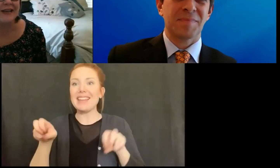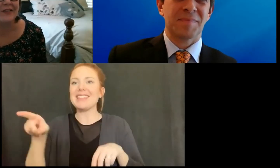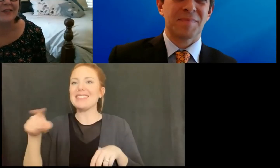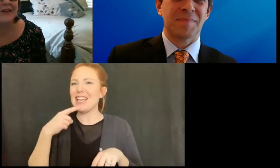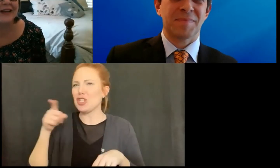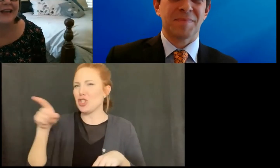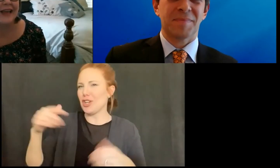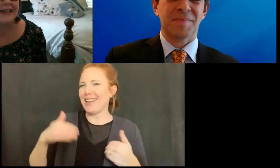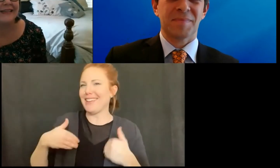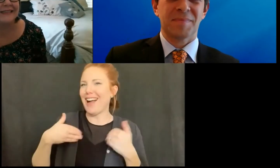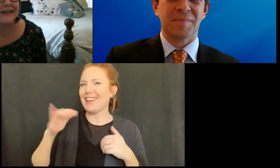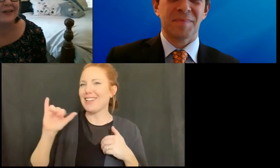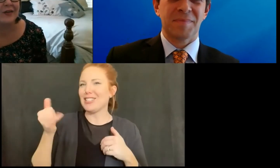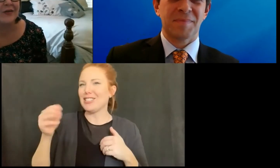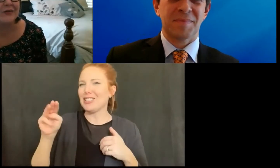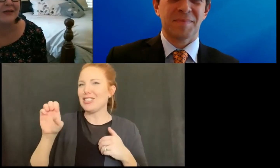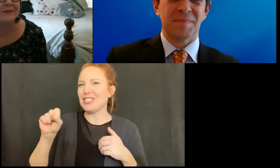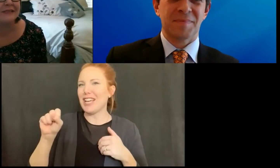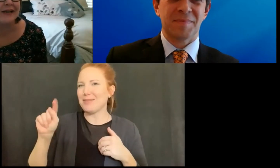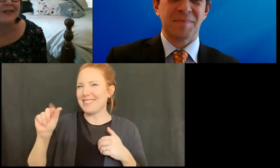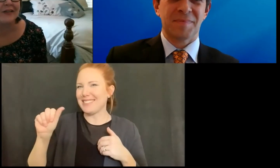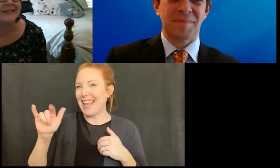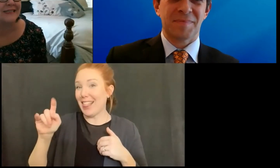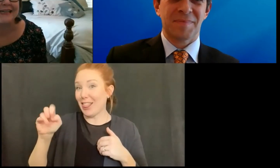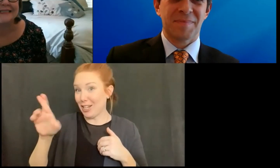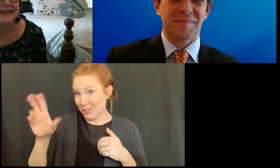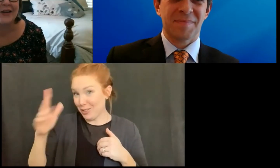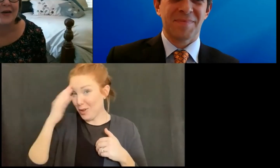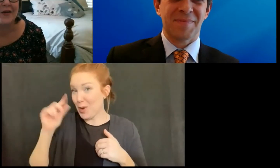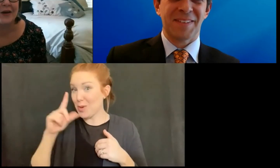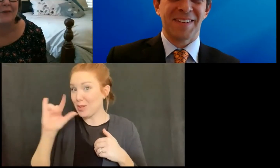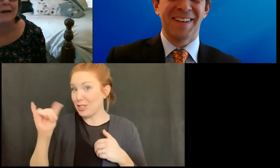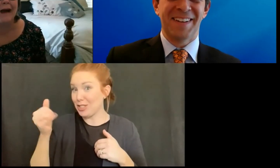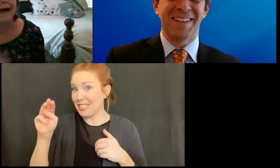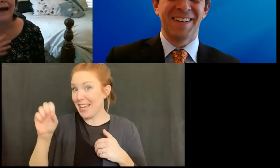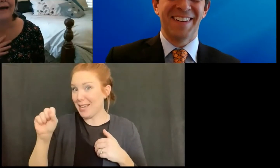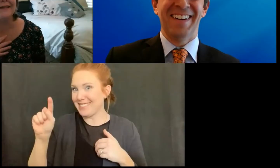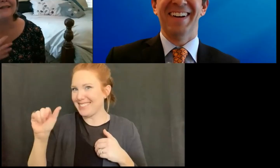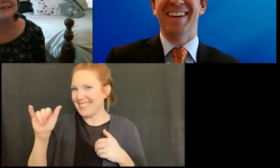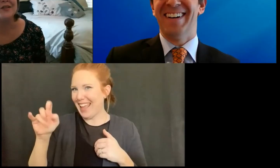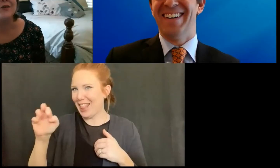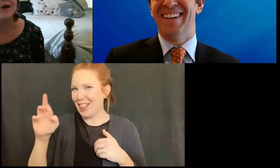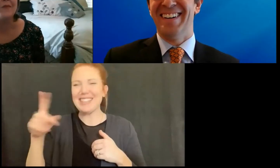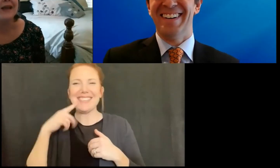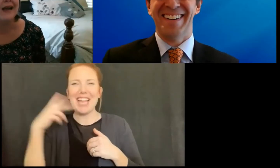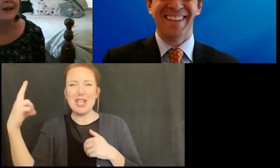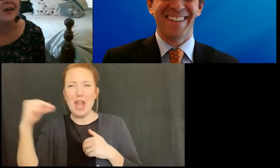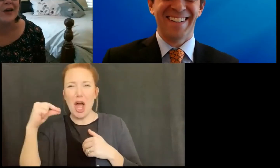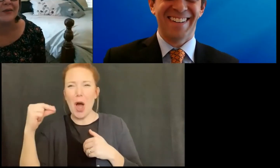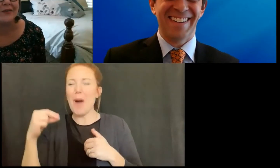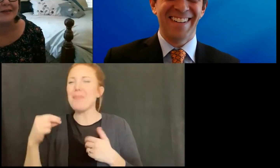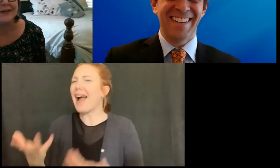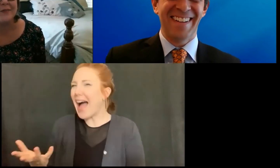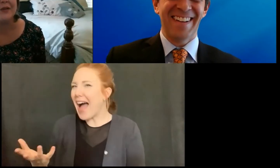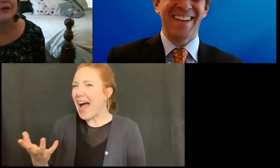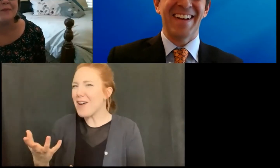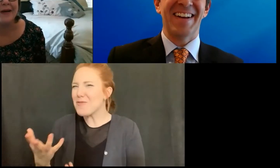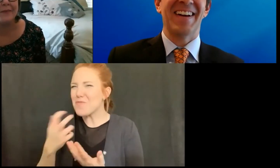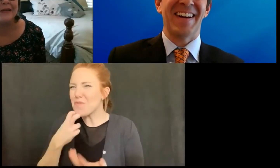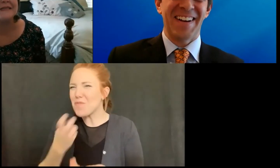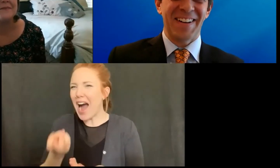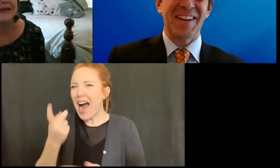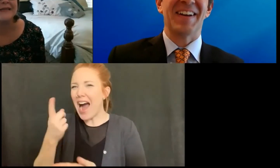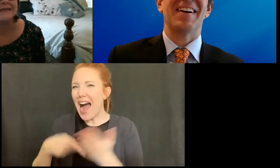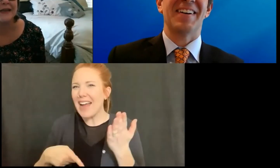James Taylor." And he said, "Do you know who James Taylor is?" And he said, "No." And I went, "Ah, so you all may not know, but look him